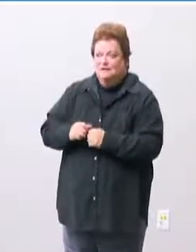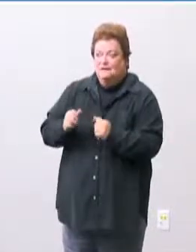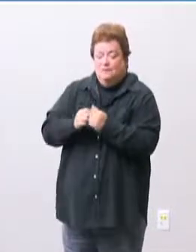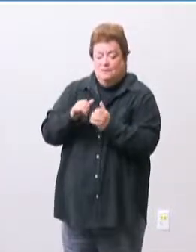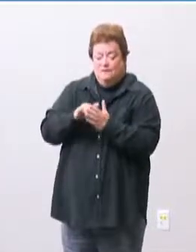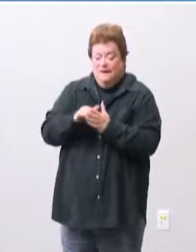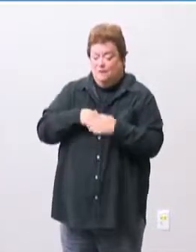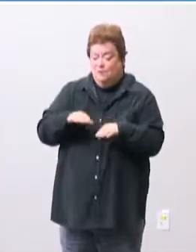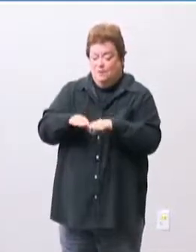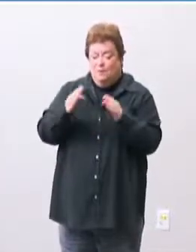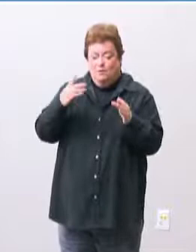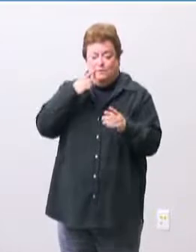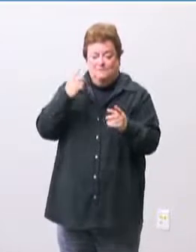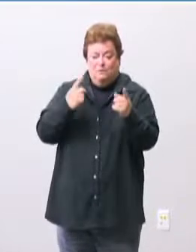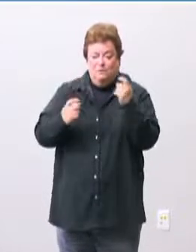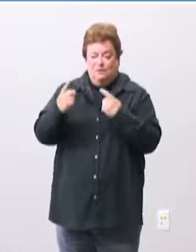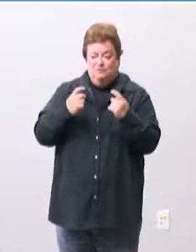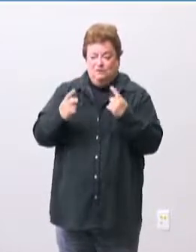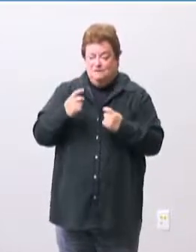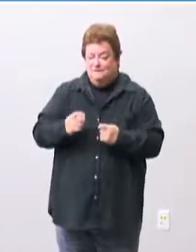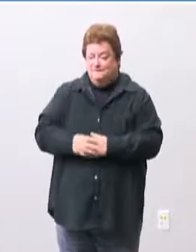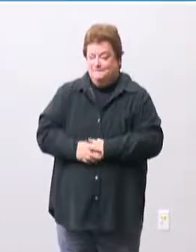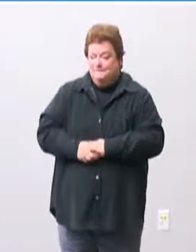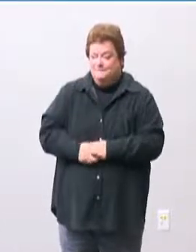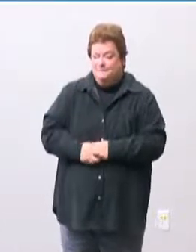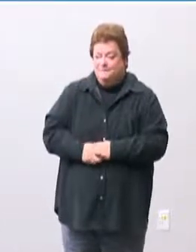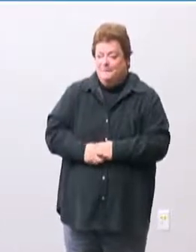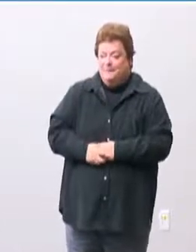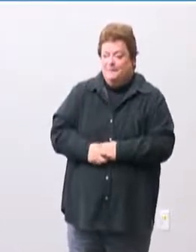take any questions.